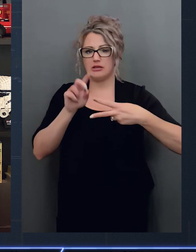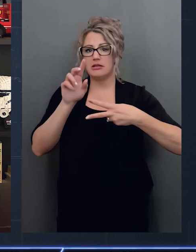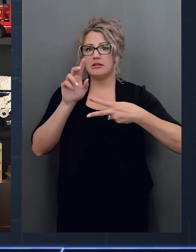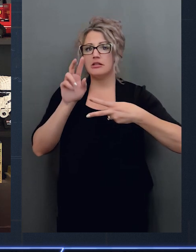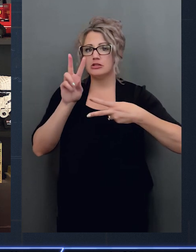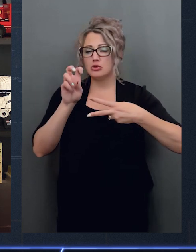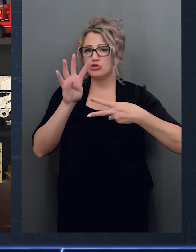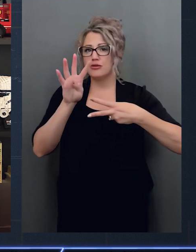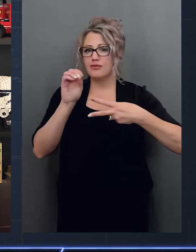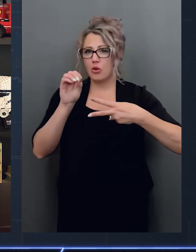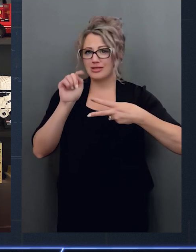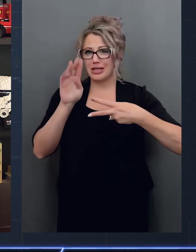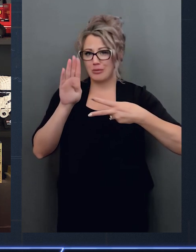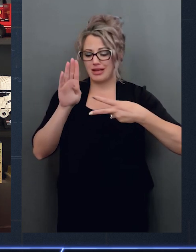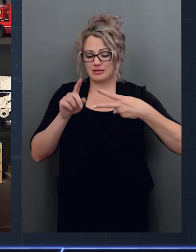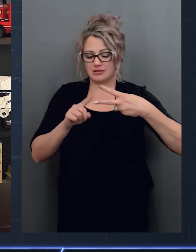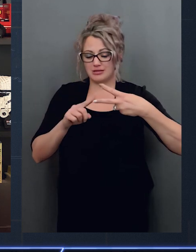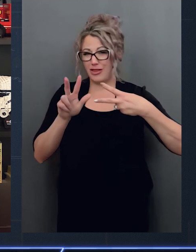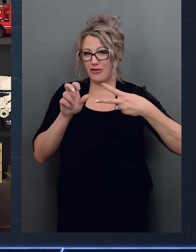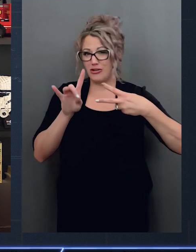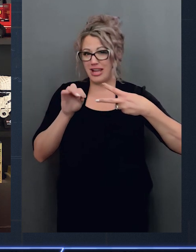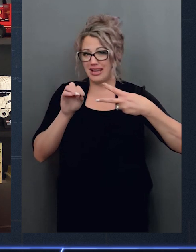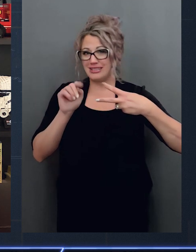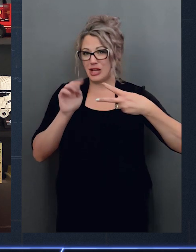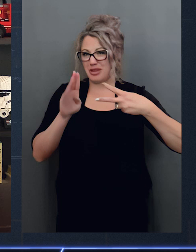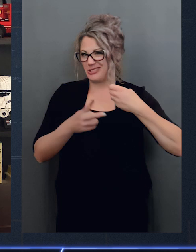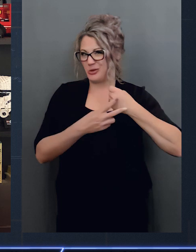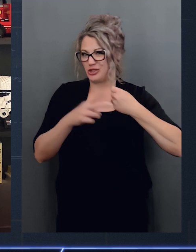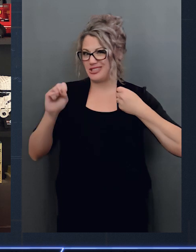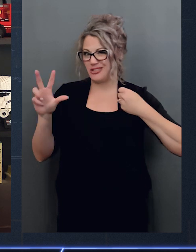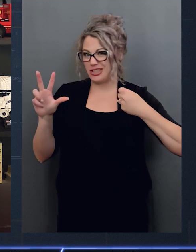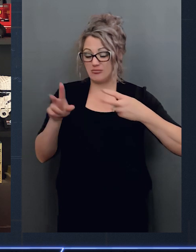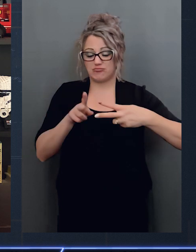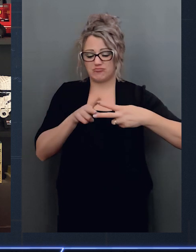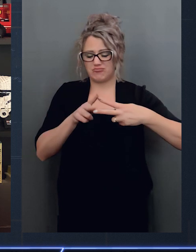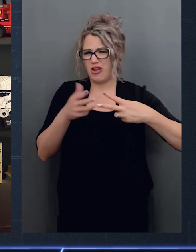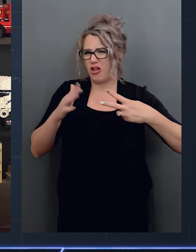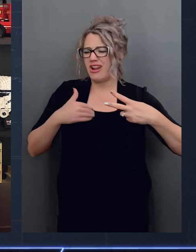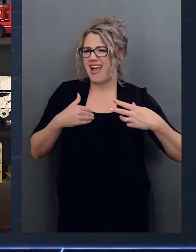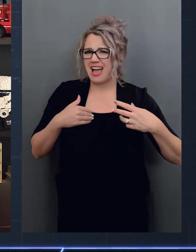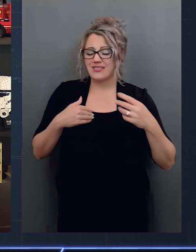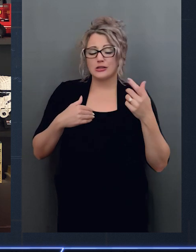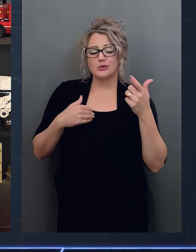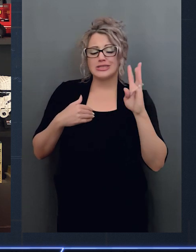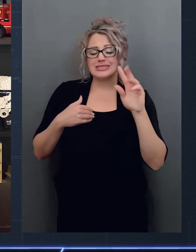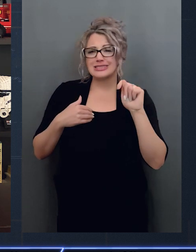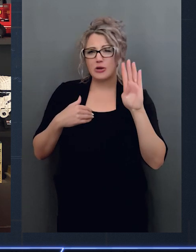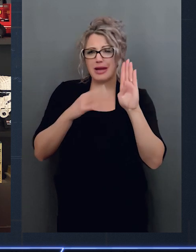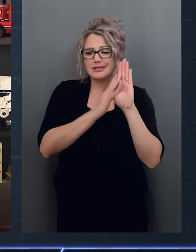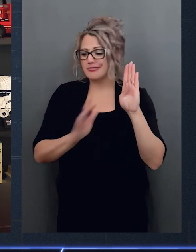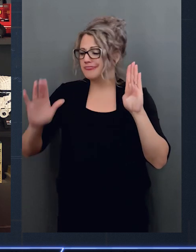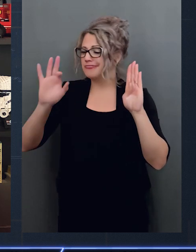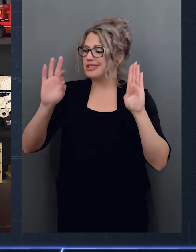240 terabytes. The second one is 380 terabytes. These two new tiers join the existing range that goes from 26